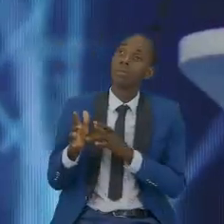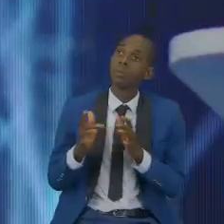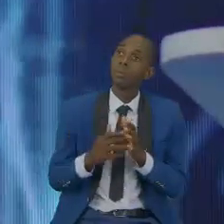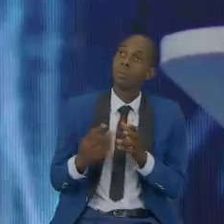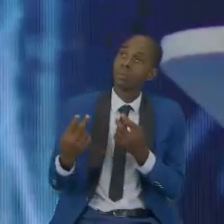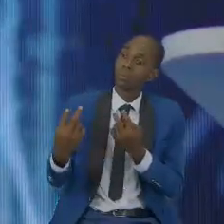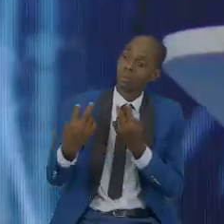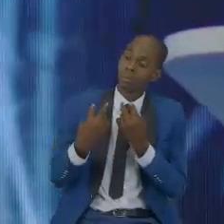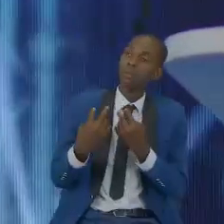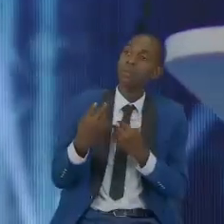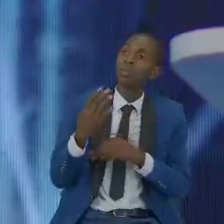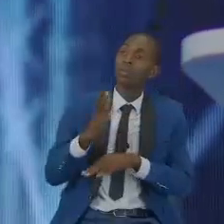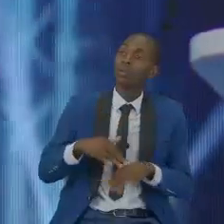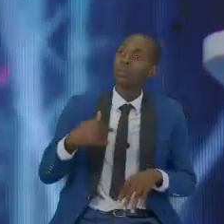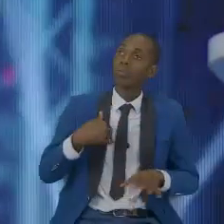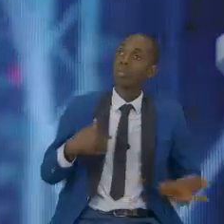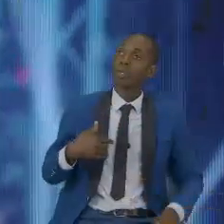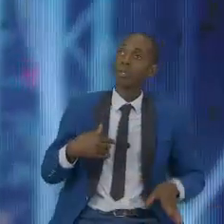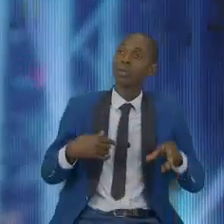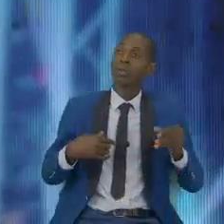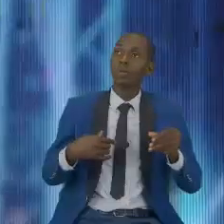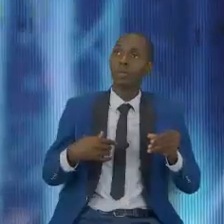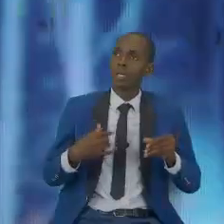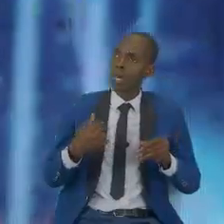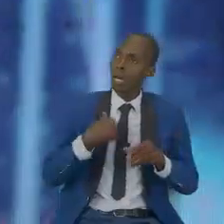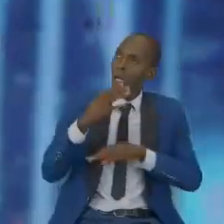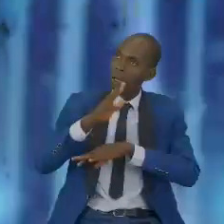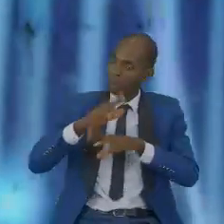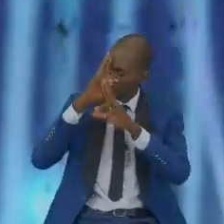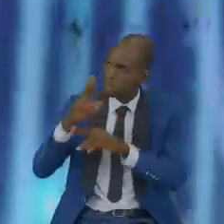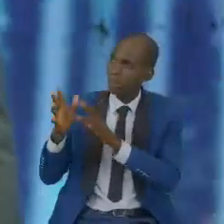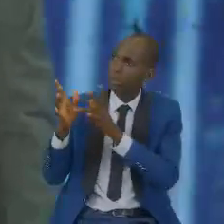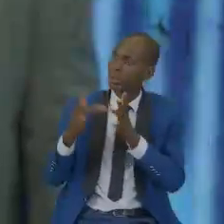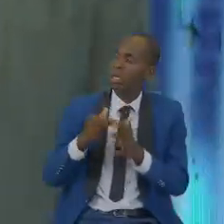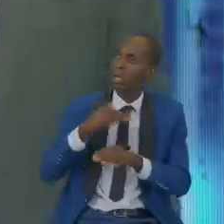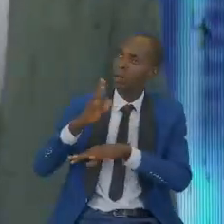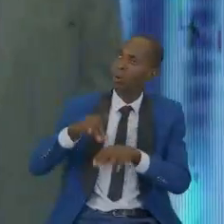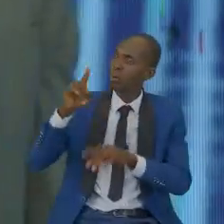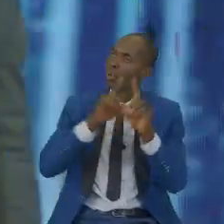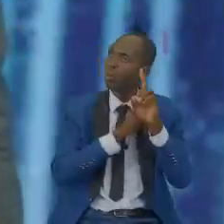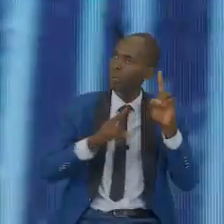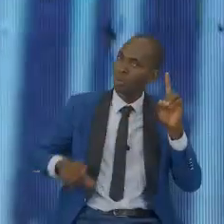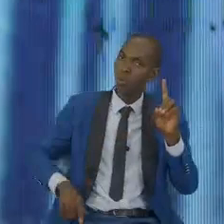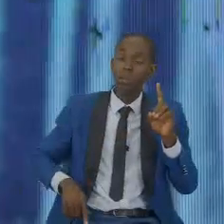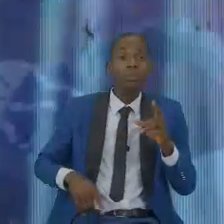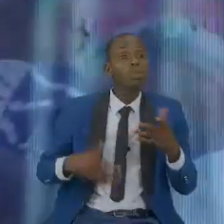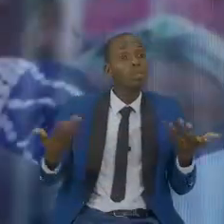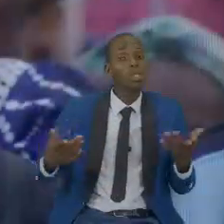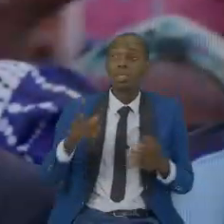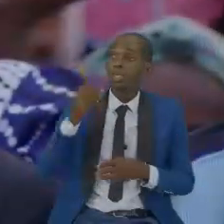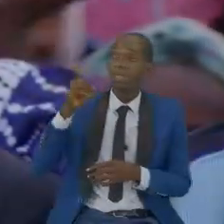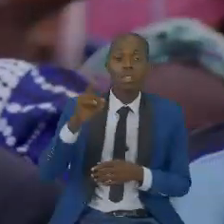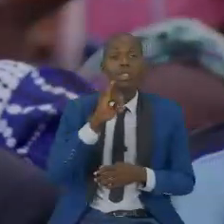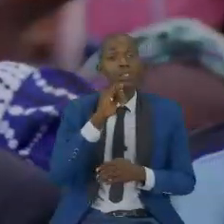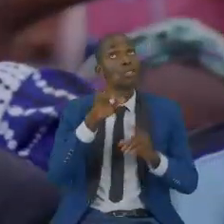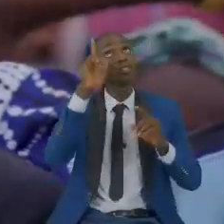way he's called. But she had already called him Lord. And the Lord has the right to tell you to your face